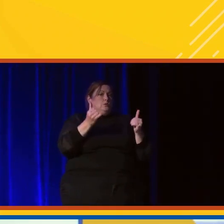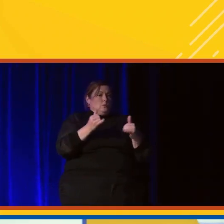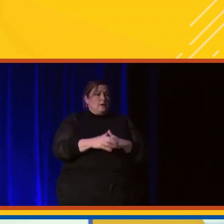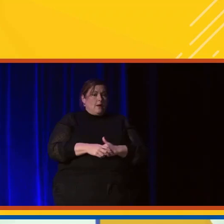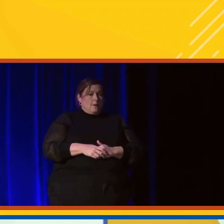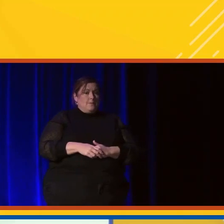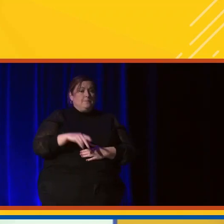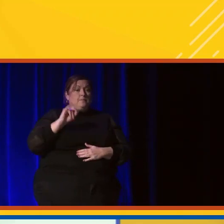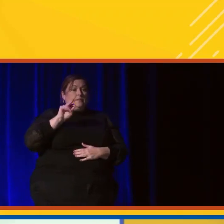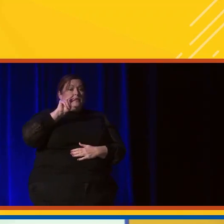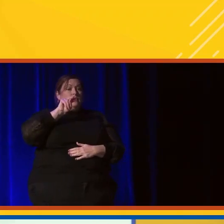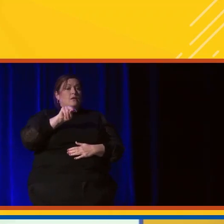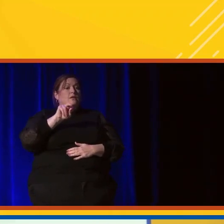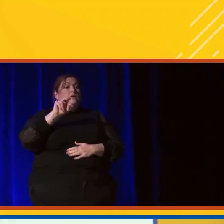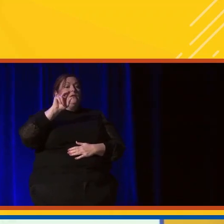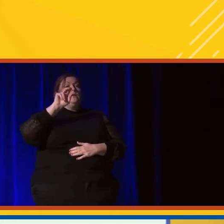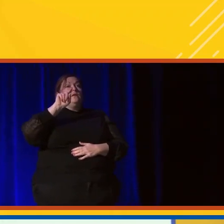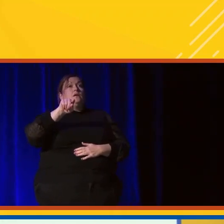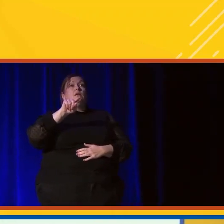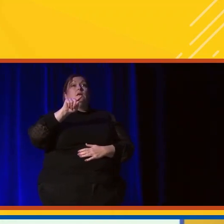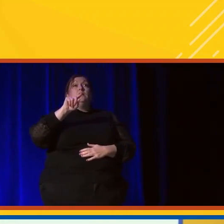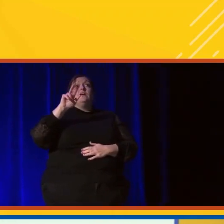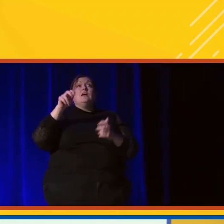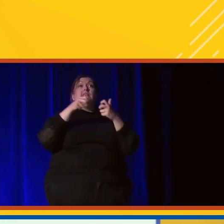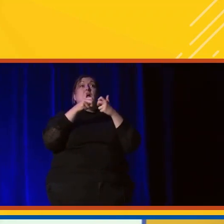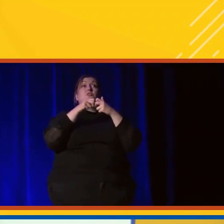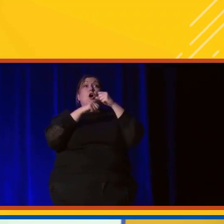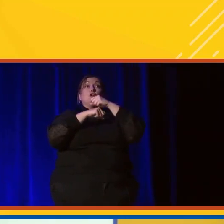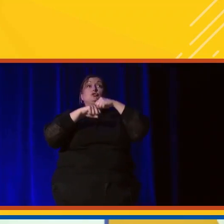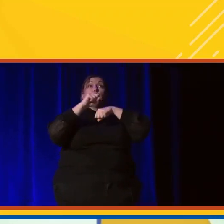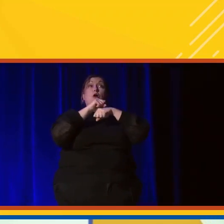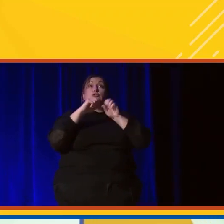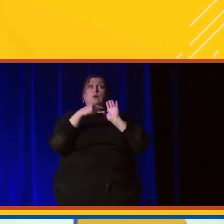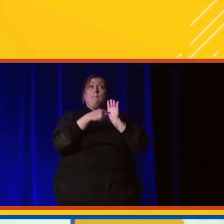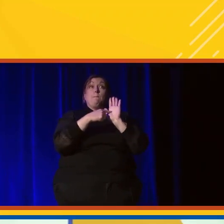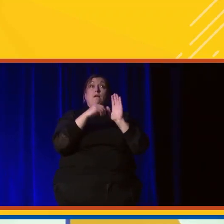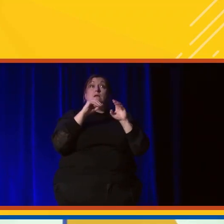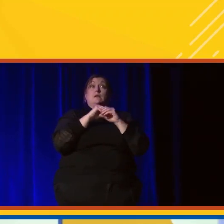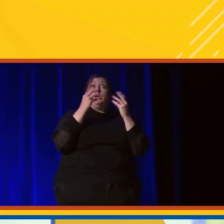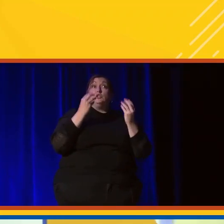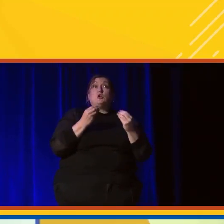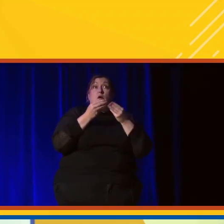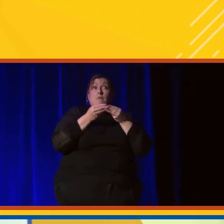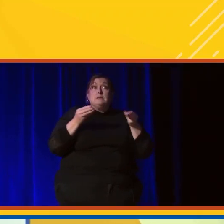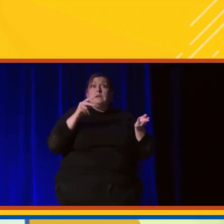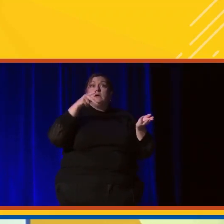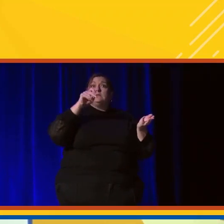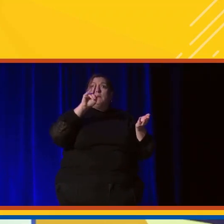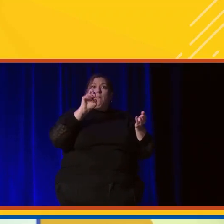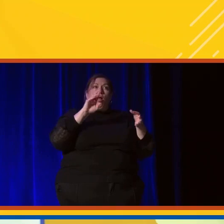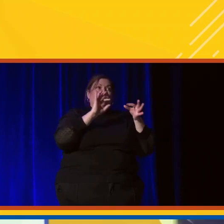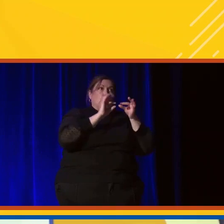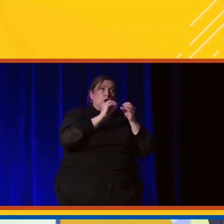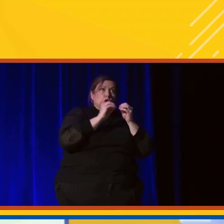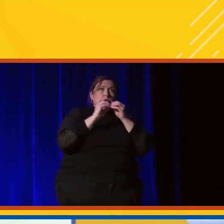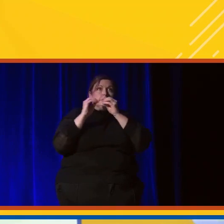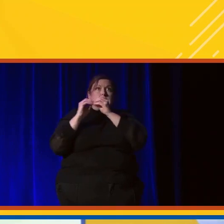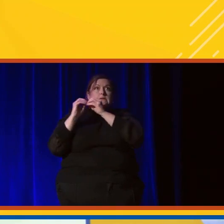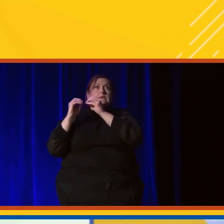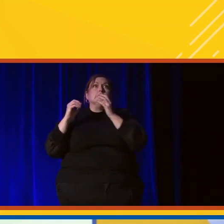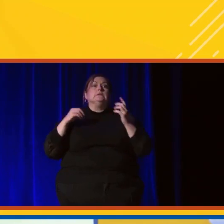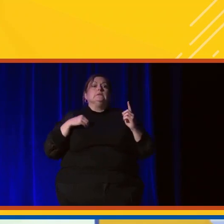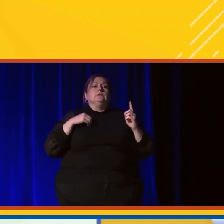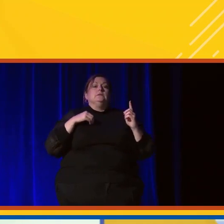now. So if you look at the state of the art for electronic structure modeling in soft materials and polymers and disordered